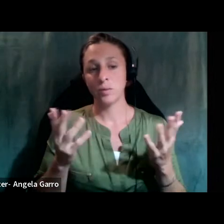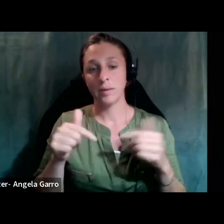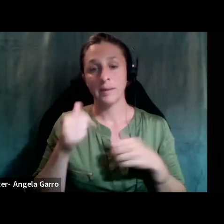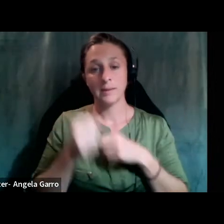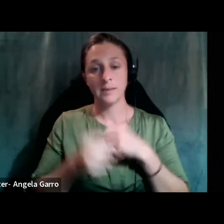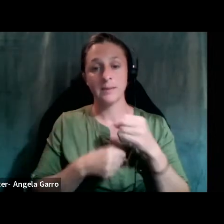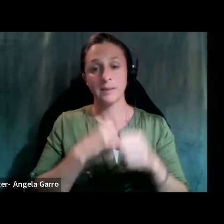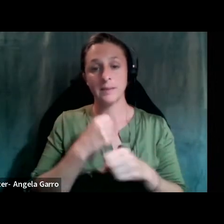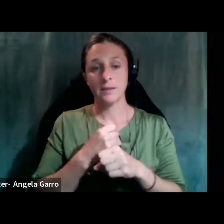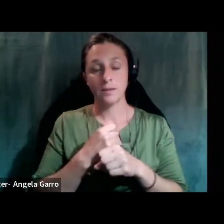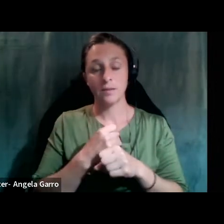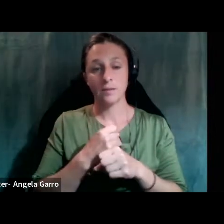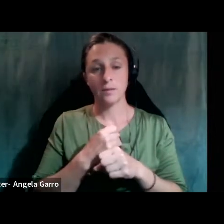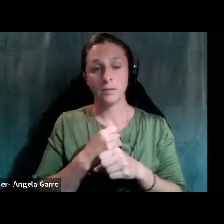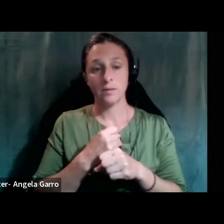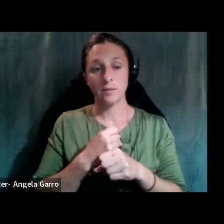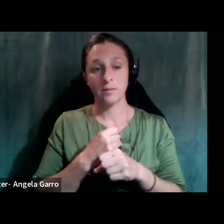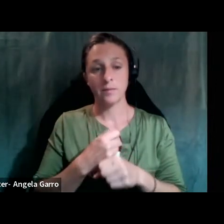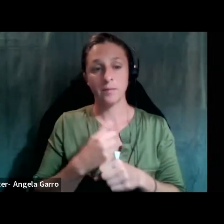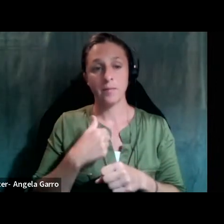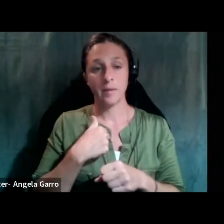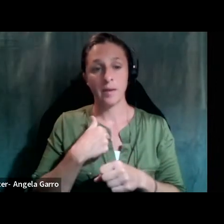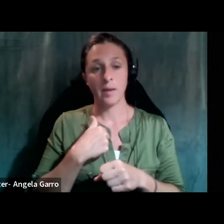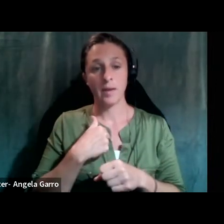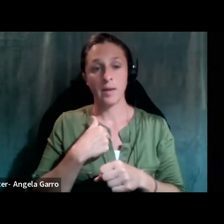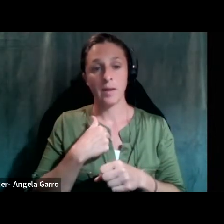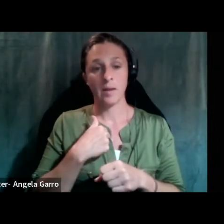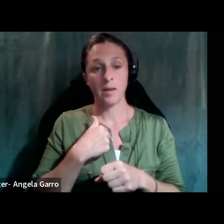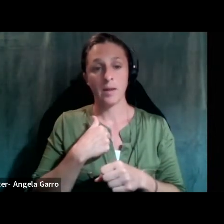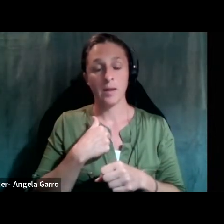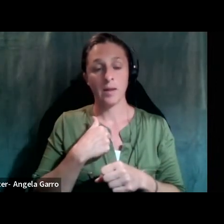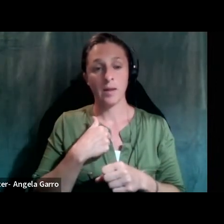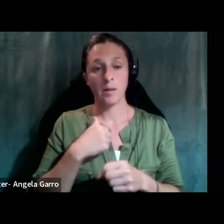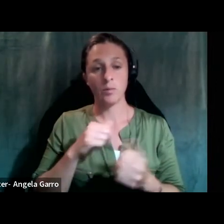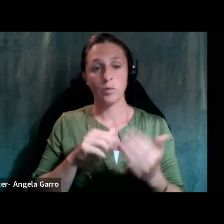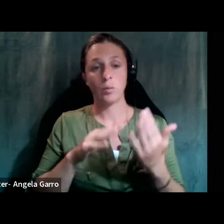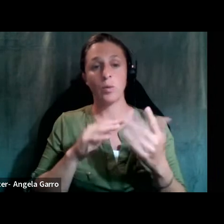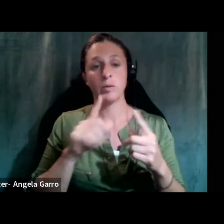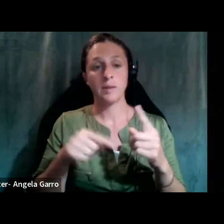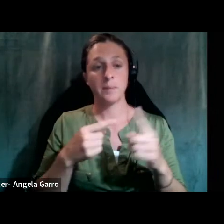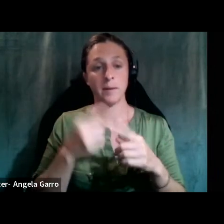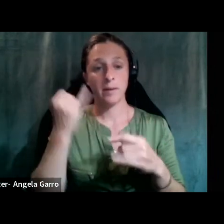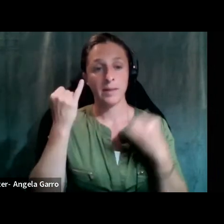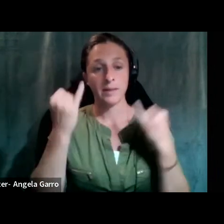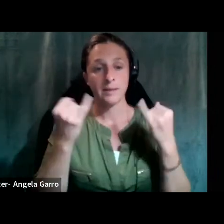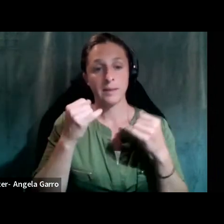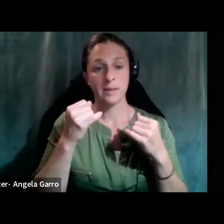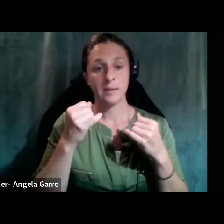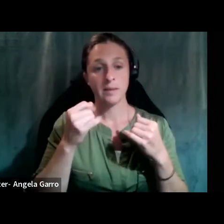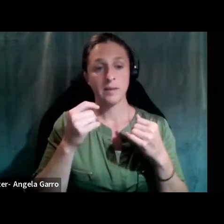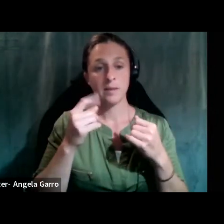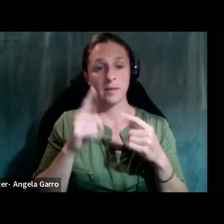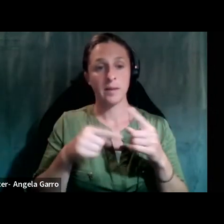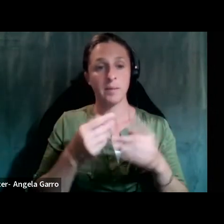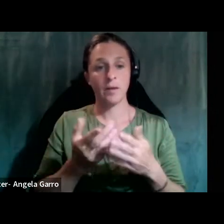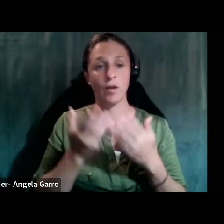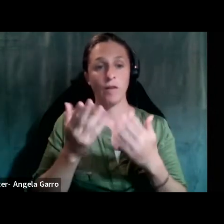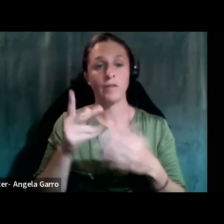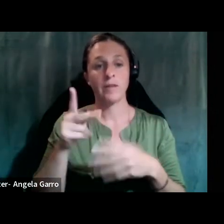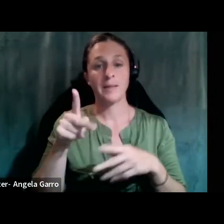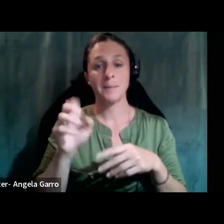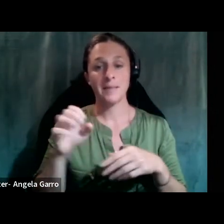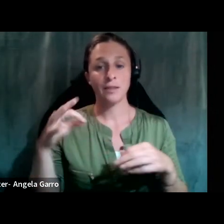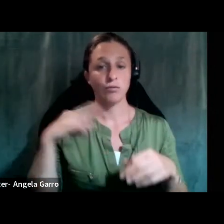year, I was approached about an idea around offering PE credit for